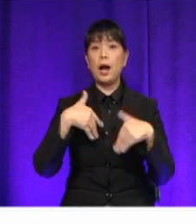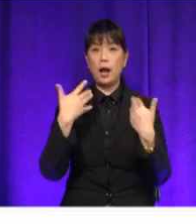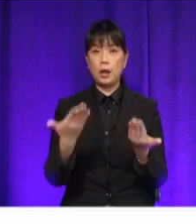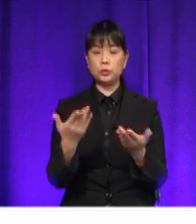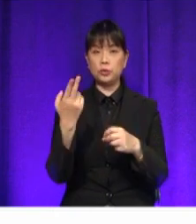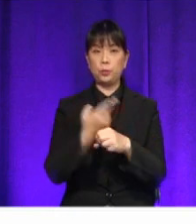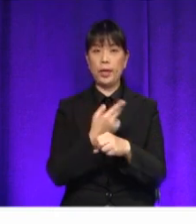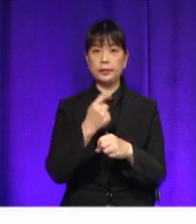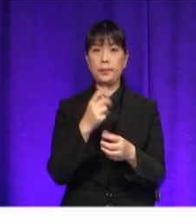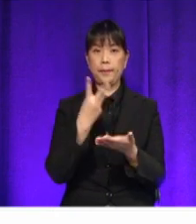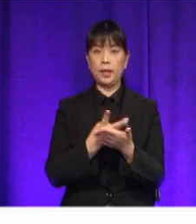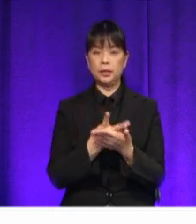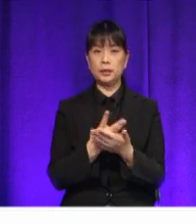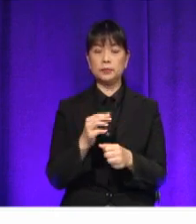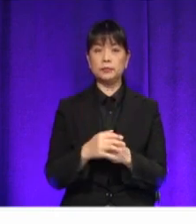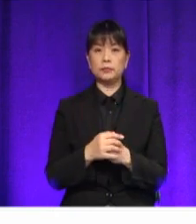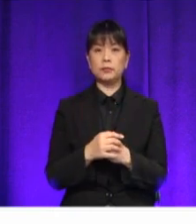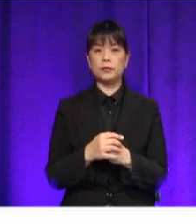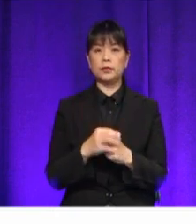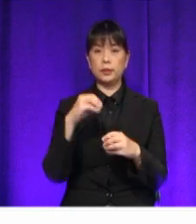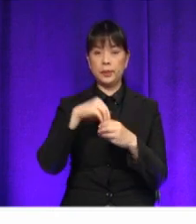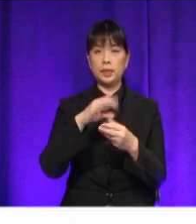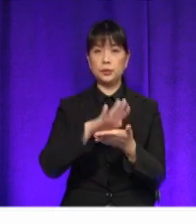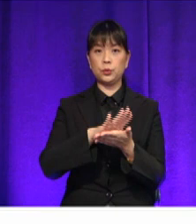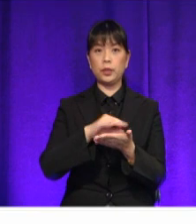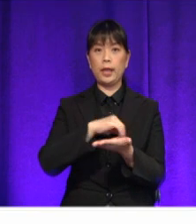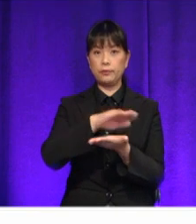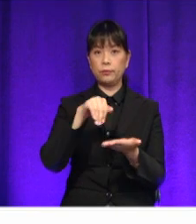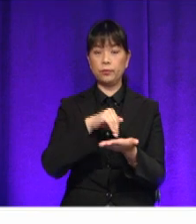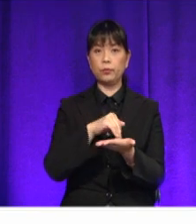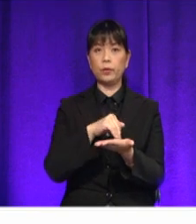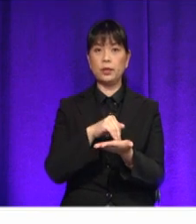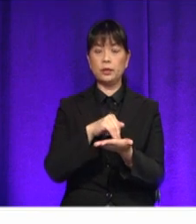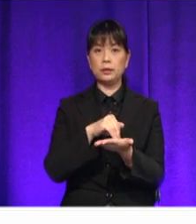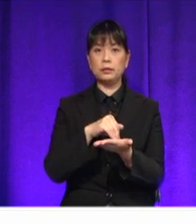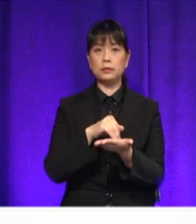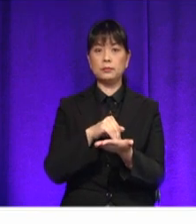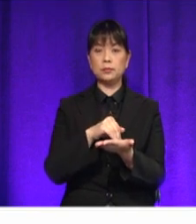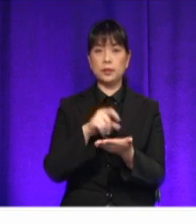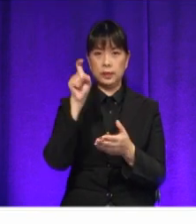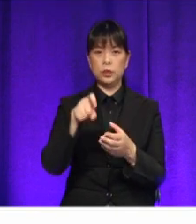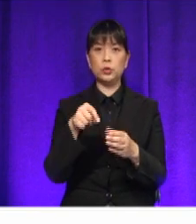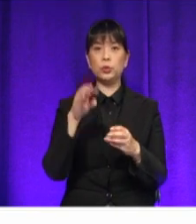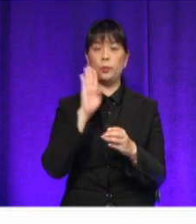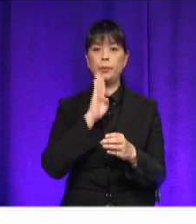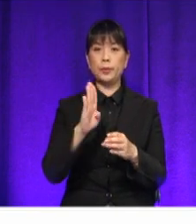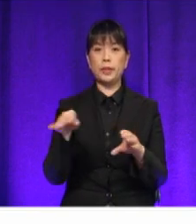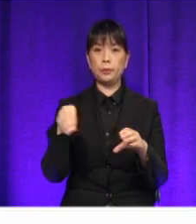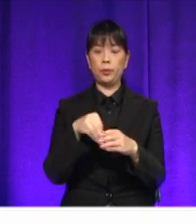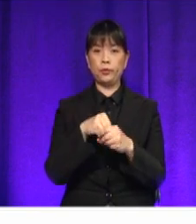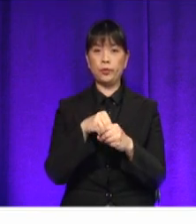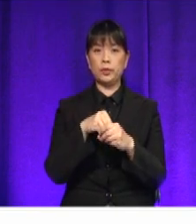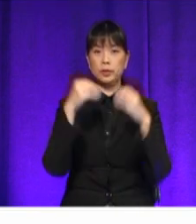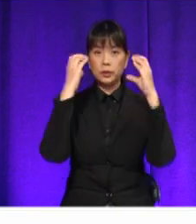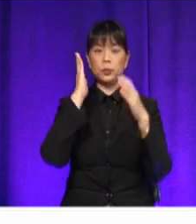As head of the school, everyone expects me to make the decision. But I think everyone should be involved. All the teachers are very